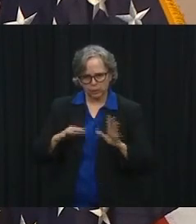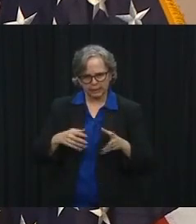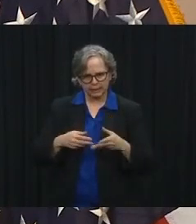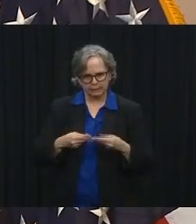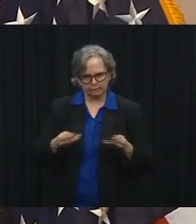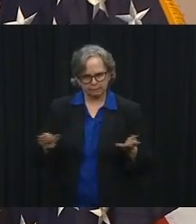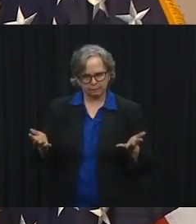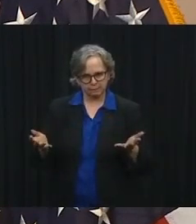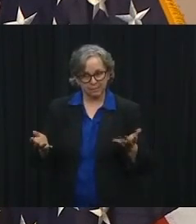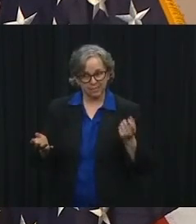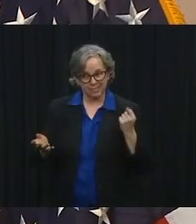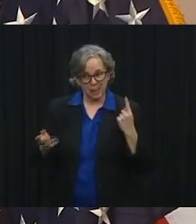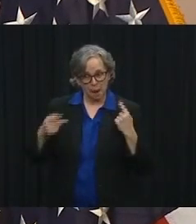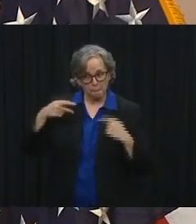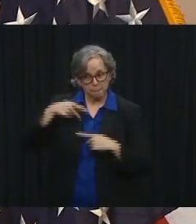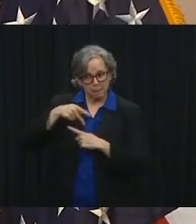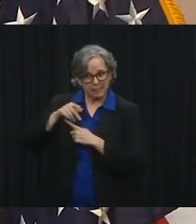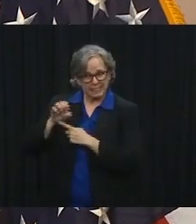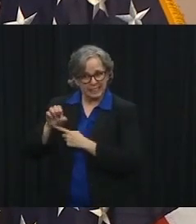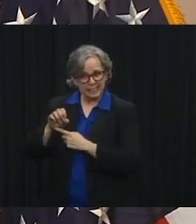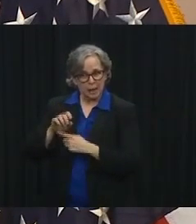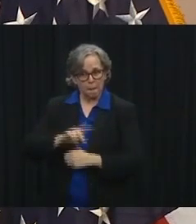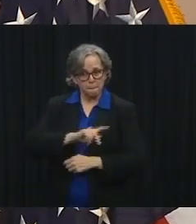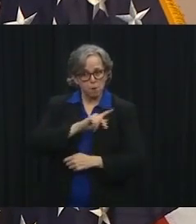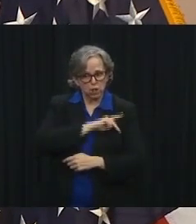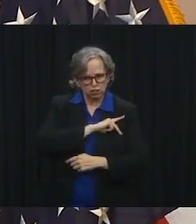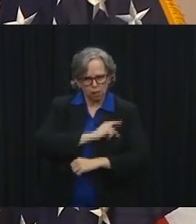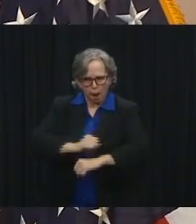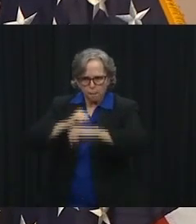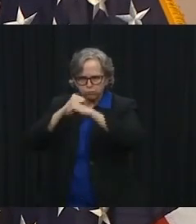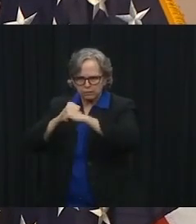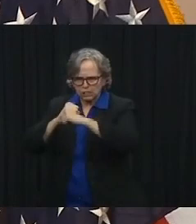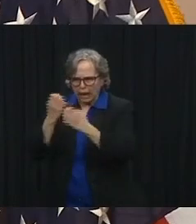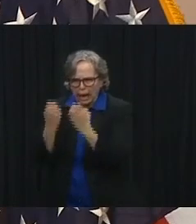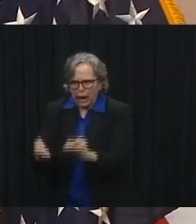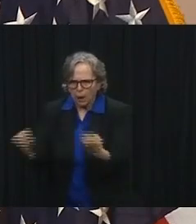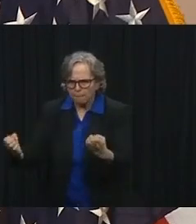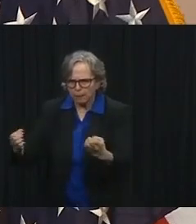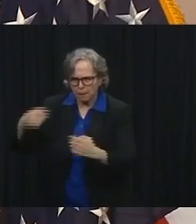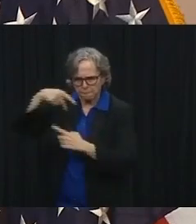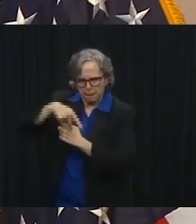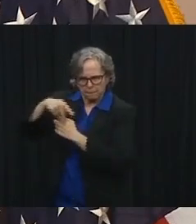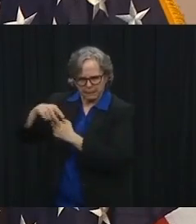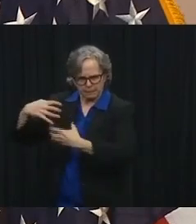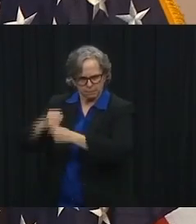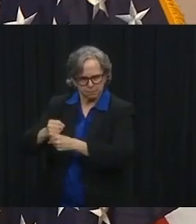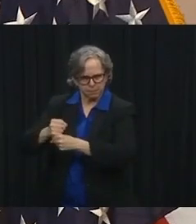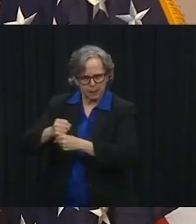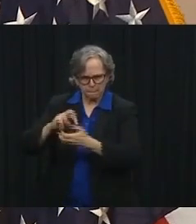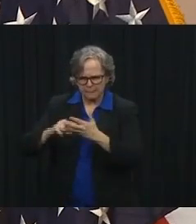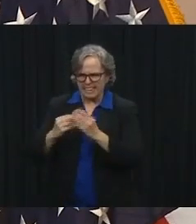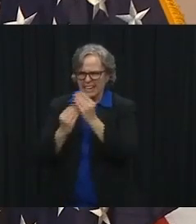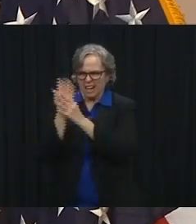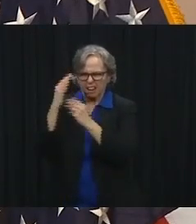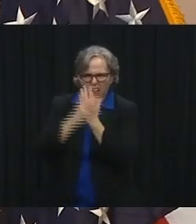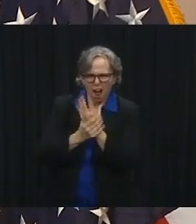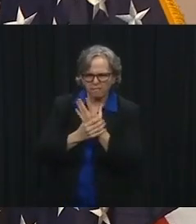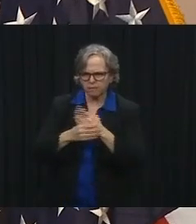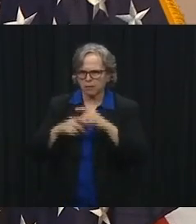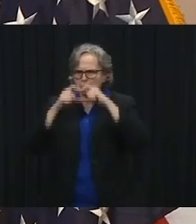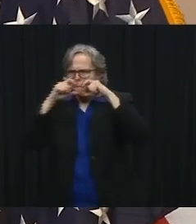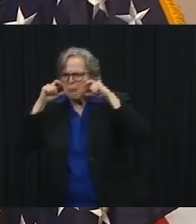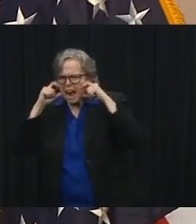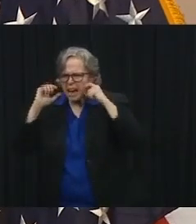protective equipment. That's what the governor talked so eloquently about, the gloves, the shields. There is a limited supply, that